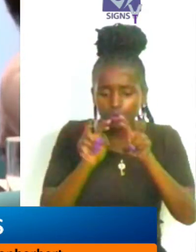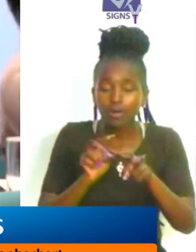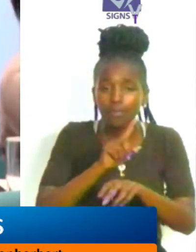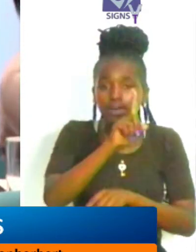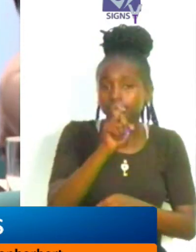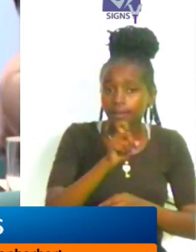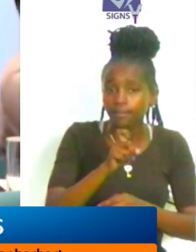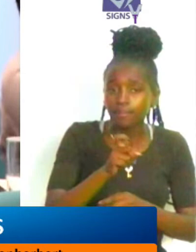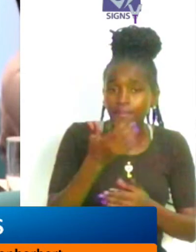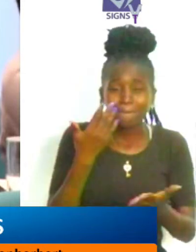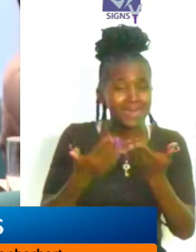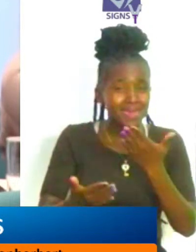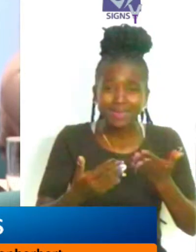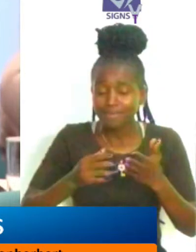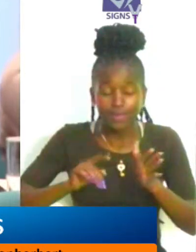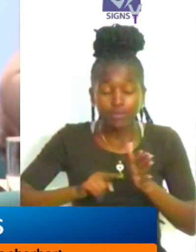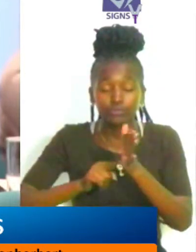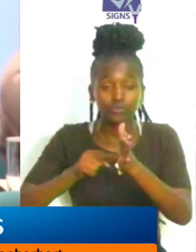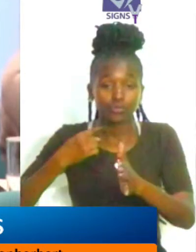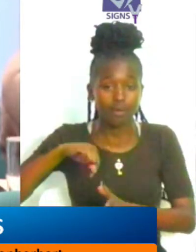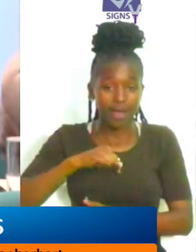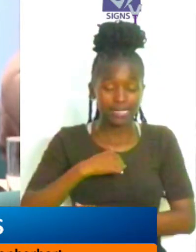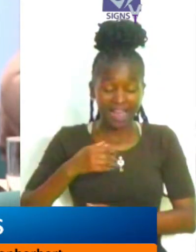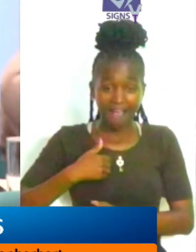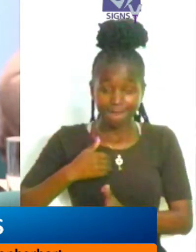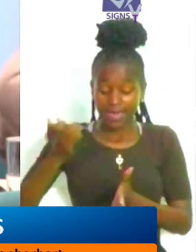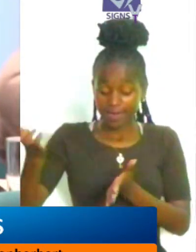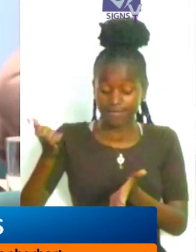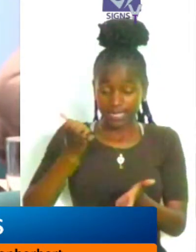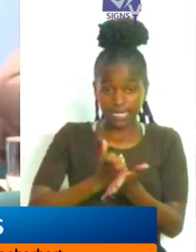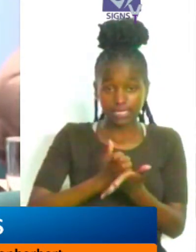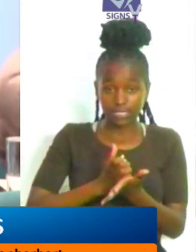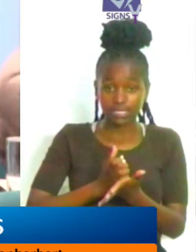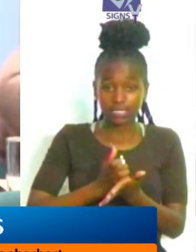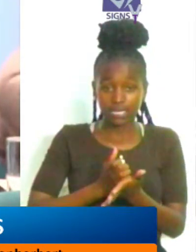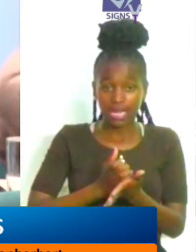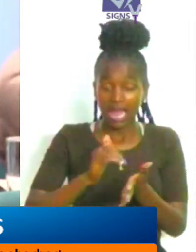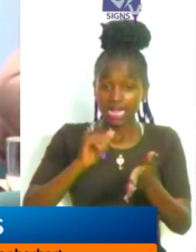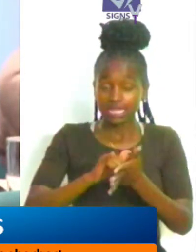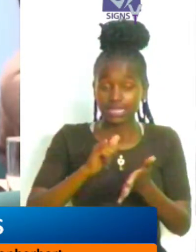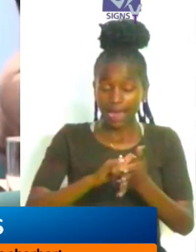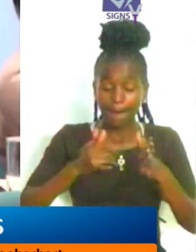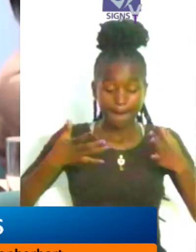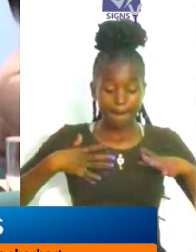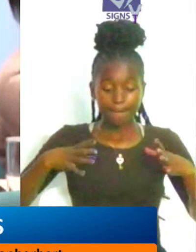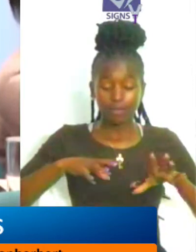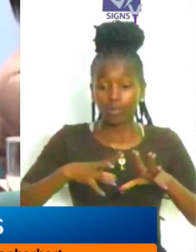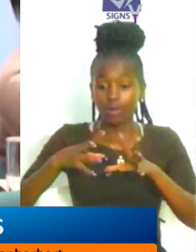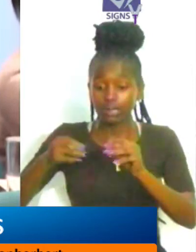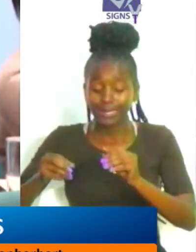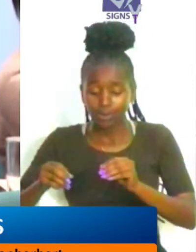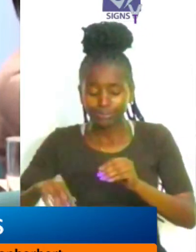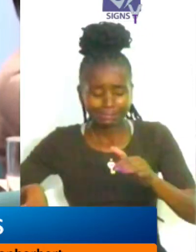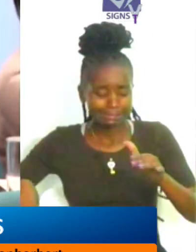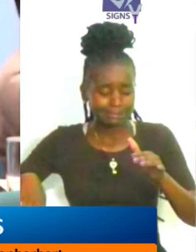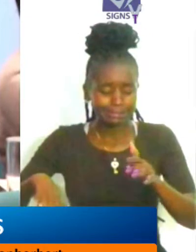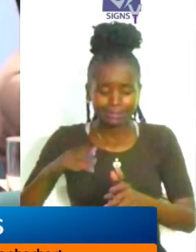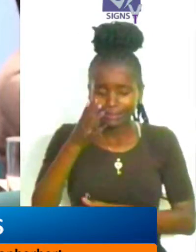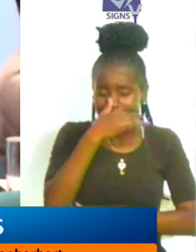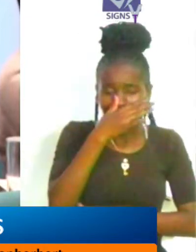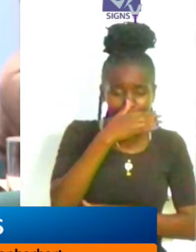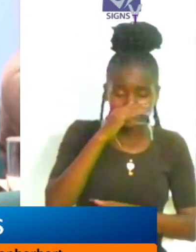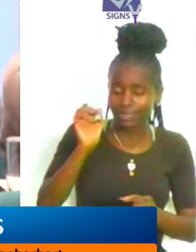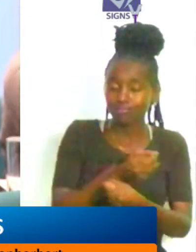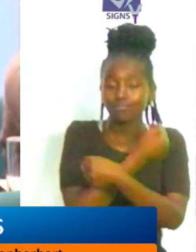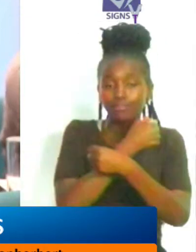a demonstrated evidence that there was cheating in a school, we cannot